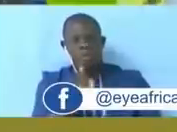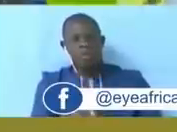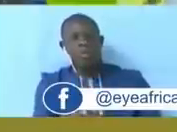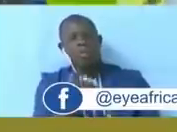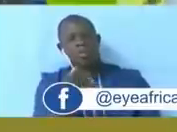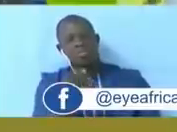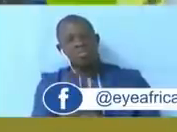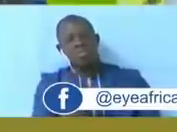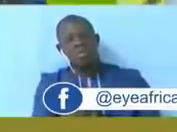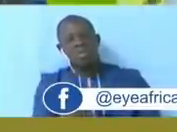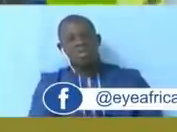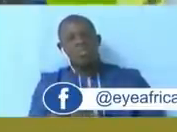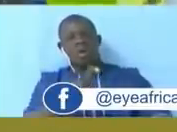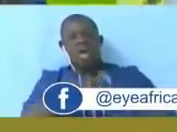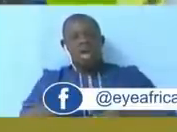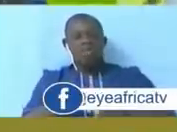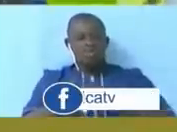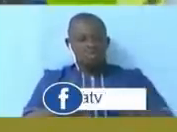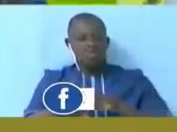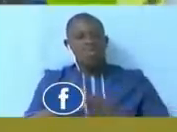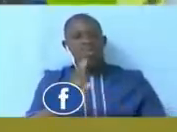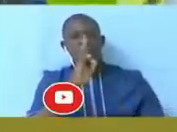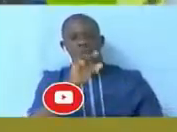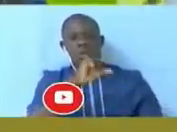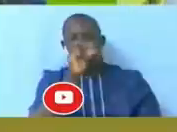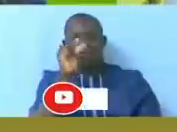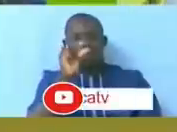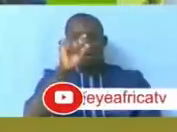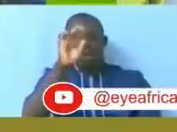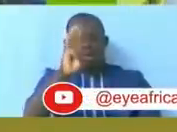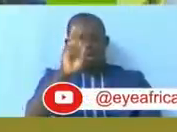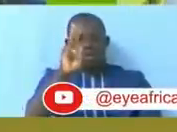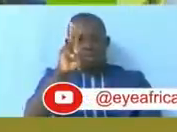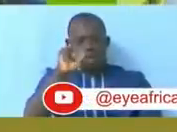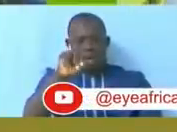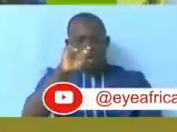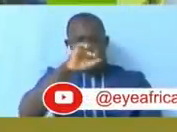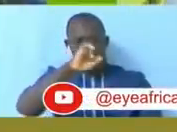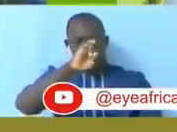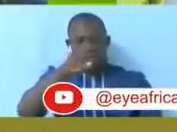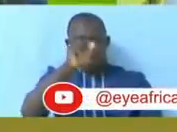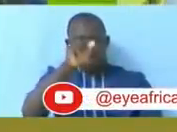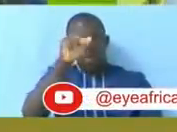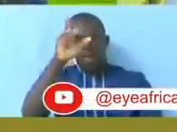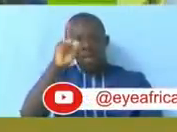being chained, that is handcuffed, that is Bunja, Yaya Dabo, Farinsanya, and Wasa Kamara.